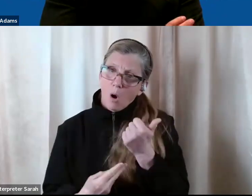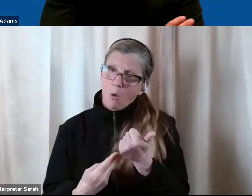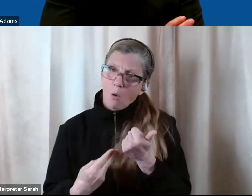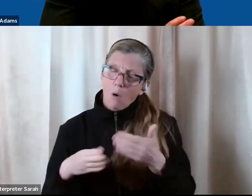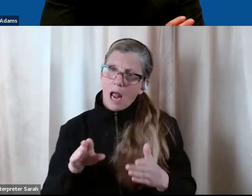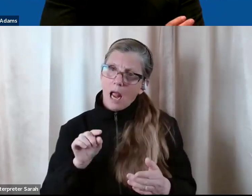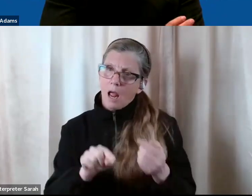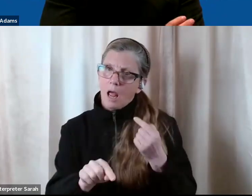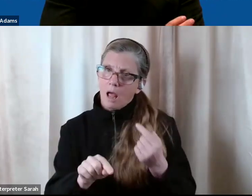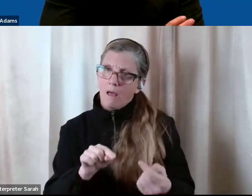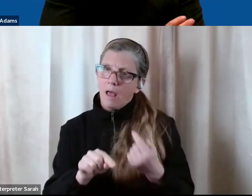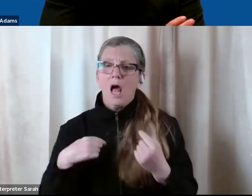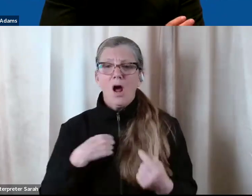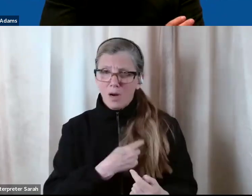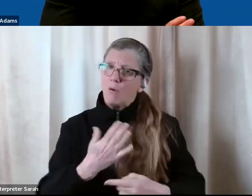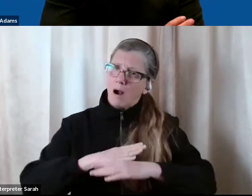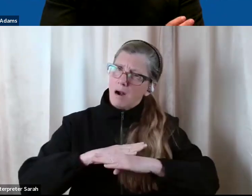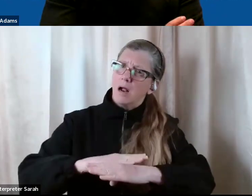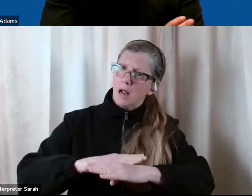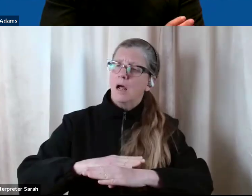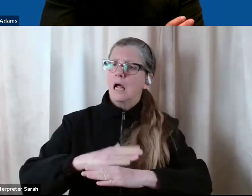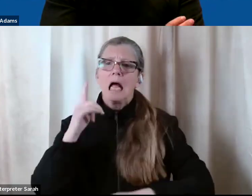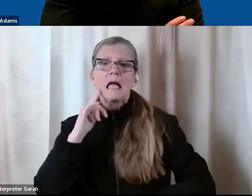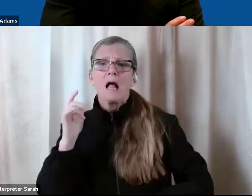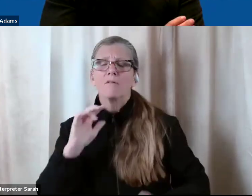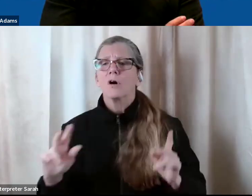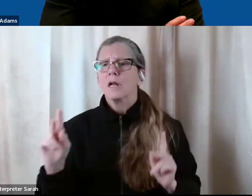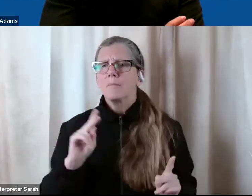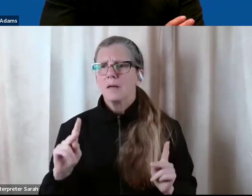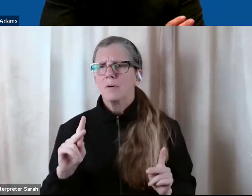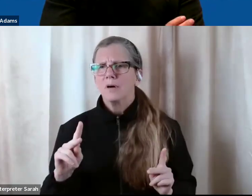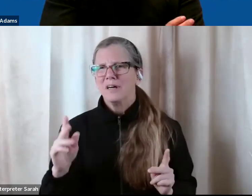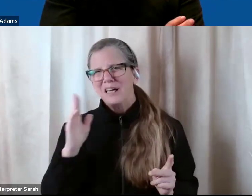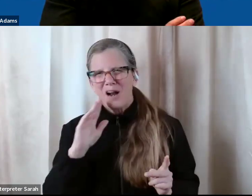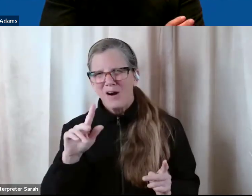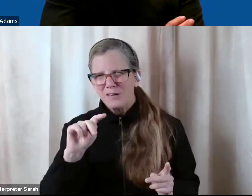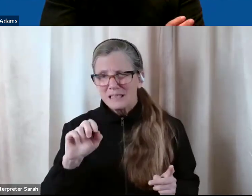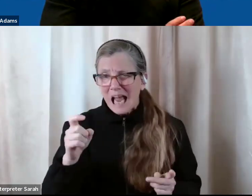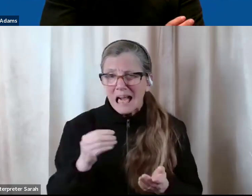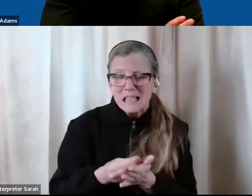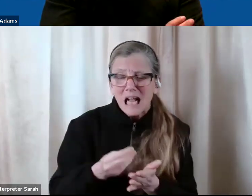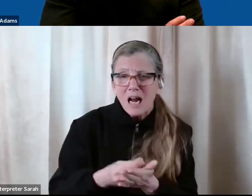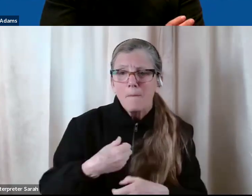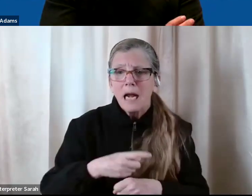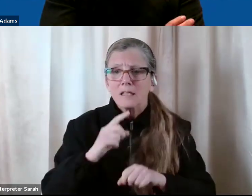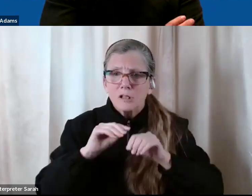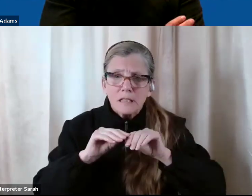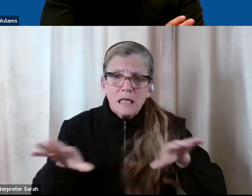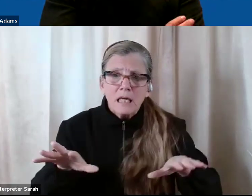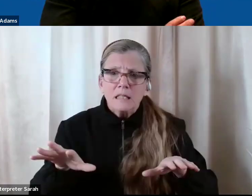still want to safeguard Californians, obviously the tax dollars, and make sure it goes to the right folks that need